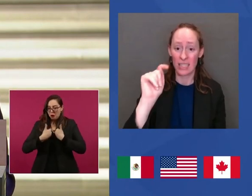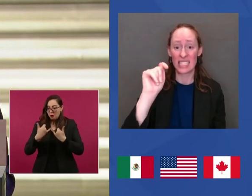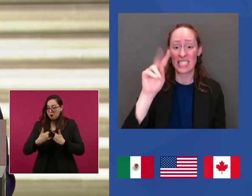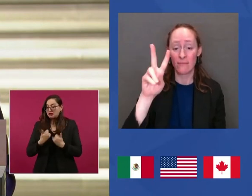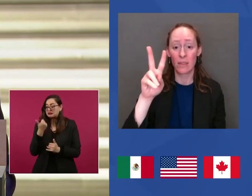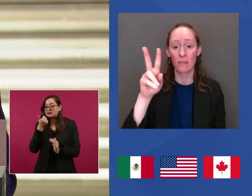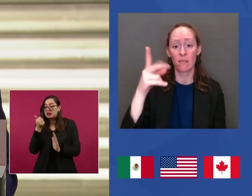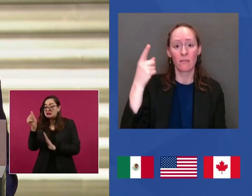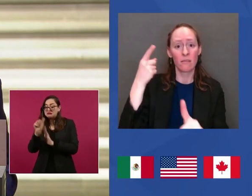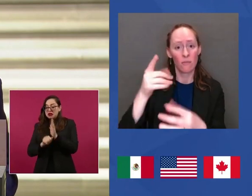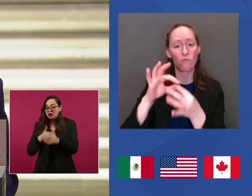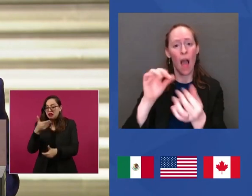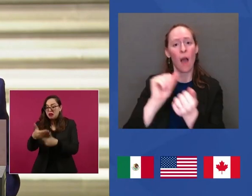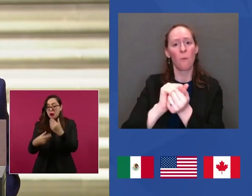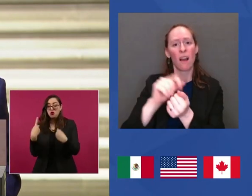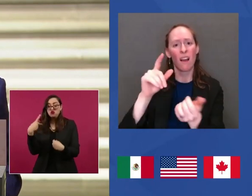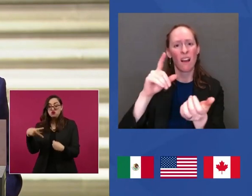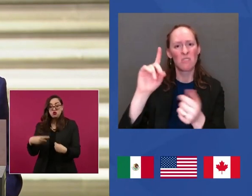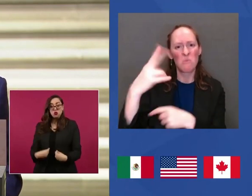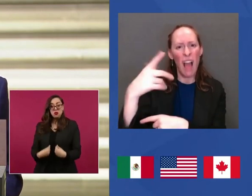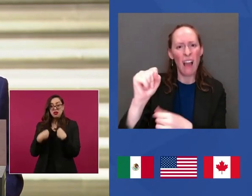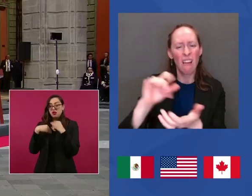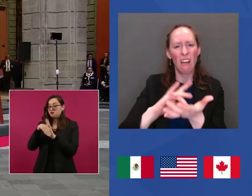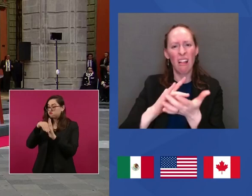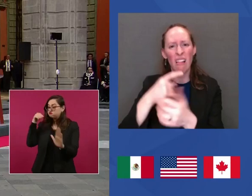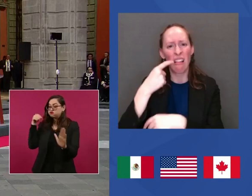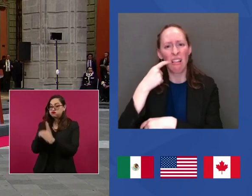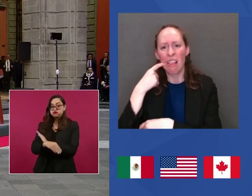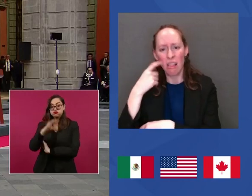young person is destroyed. And